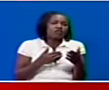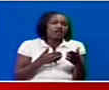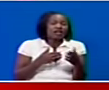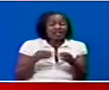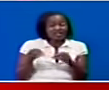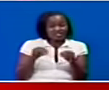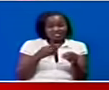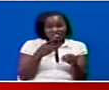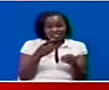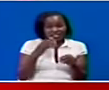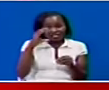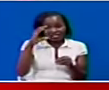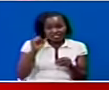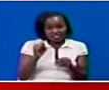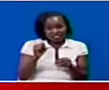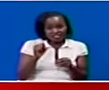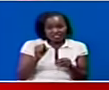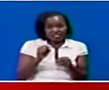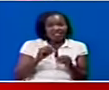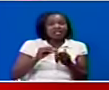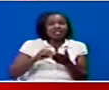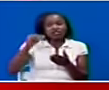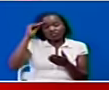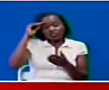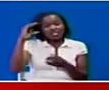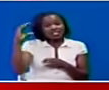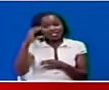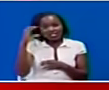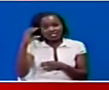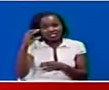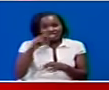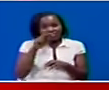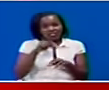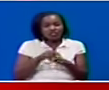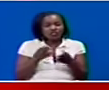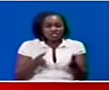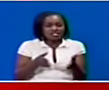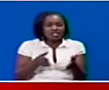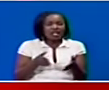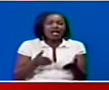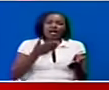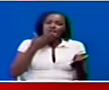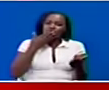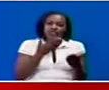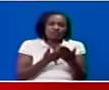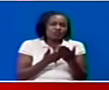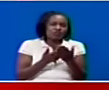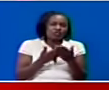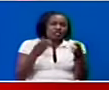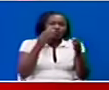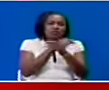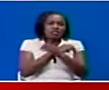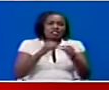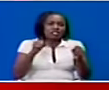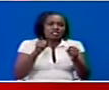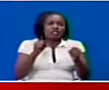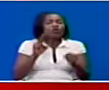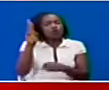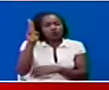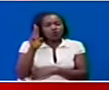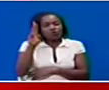in charge of education now, as a citizen of this nation, I am very grateful to our president, His Excellency President